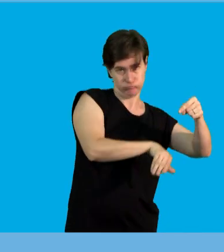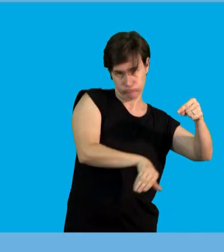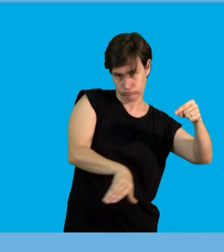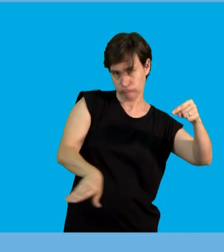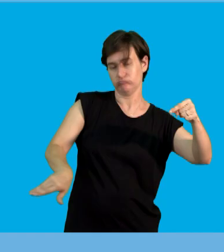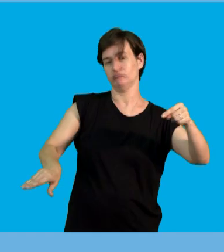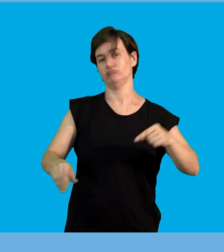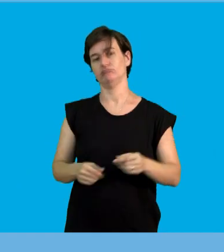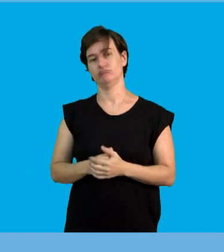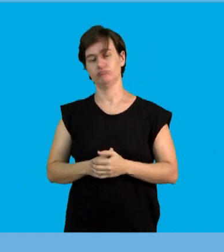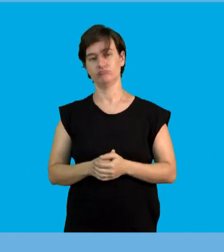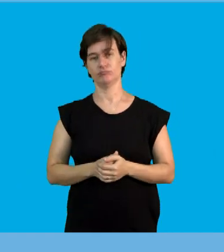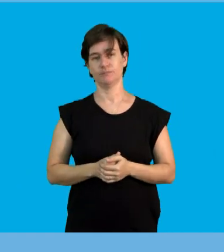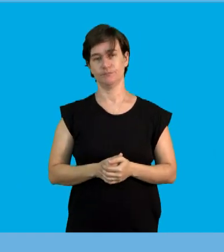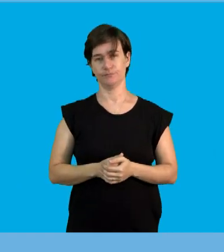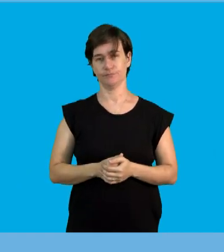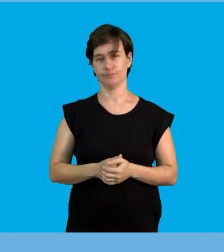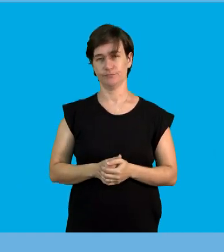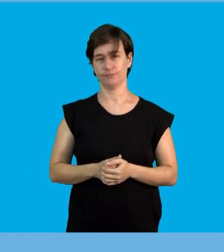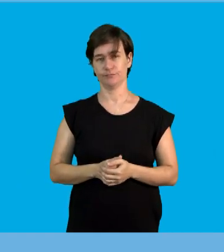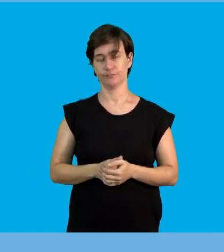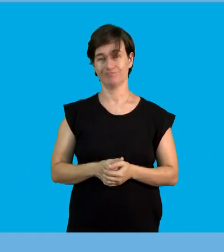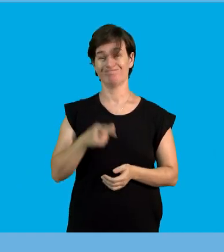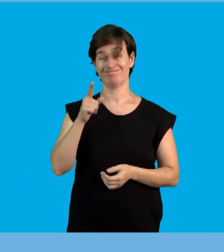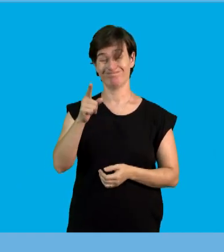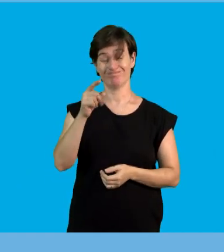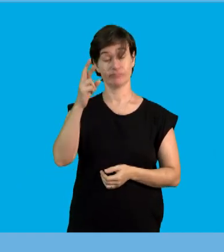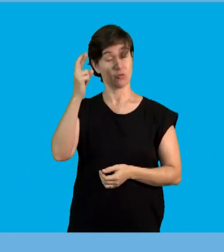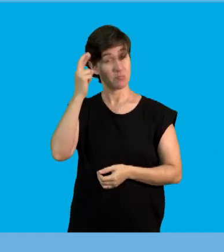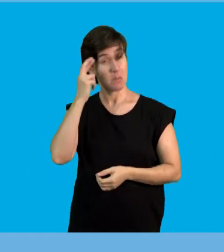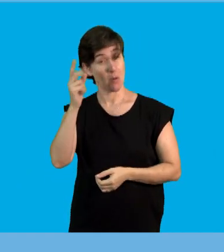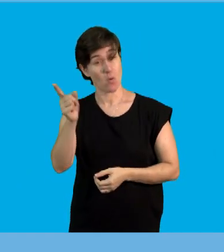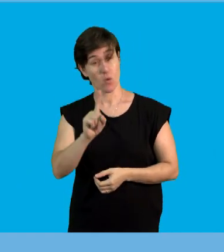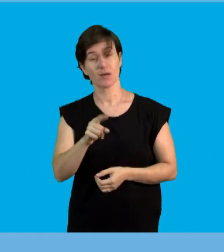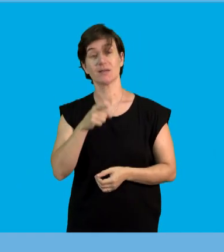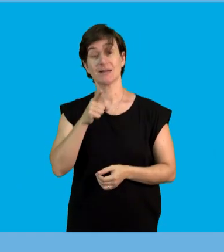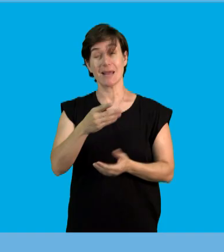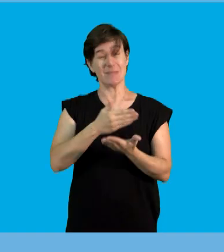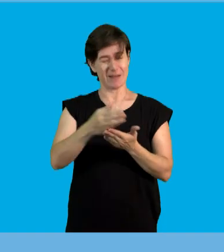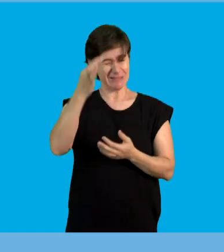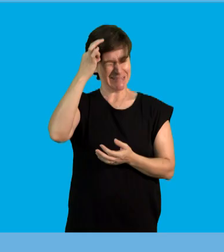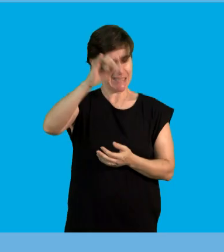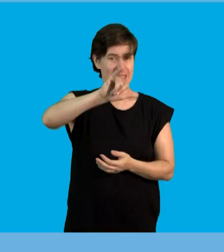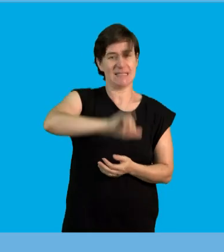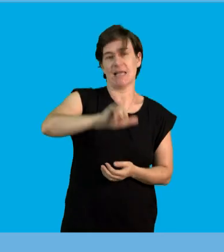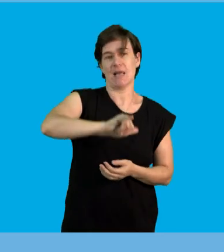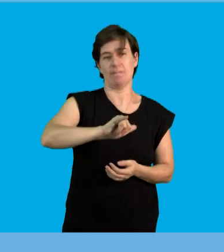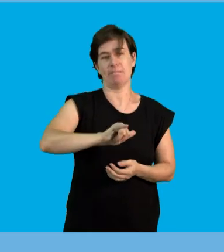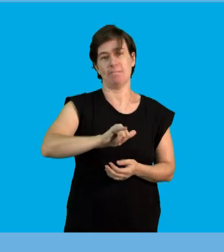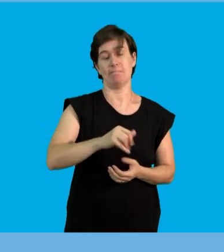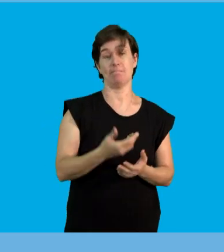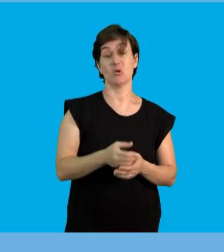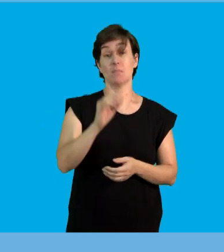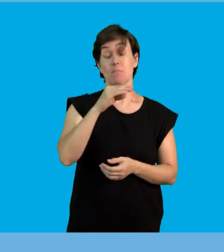divide. Some will go through this resistor. The other one will go through the other resistor. Now remember that current, when